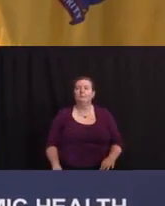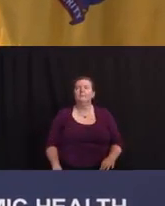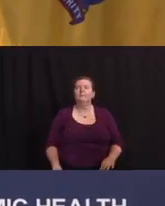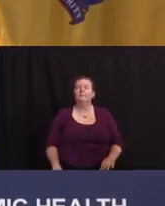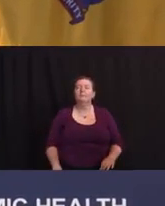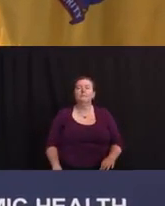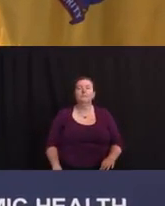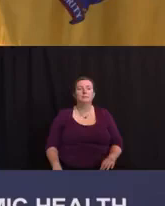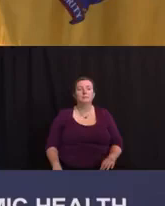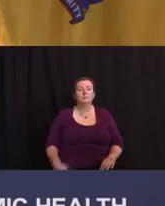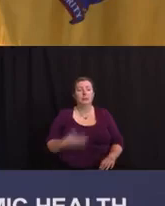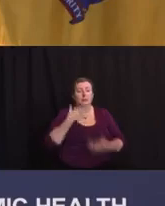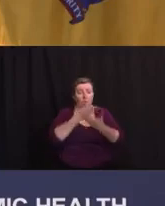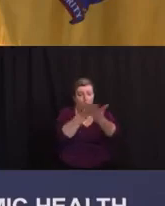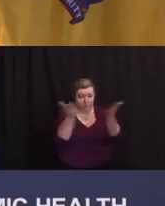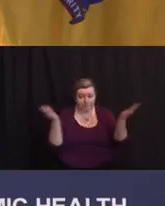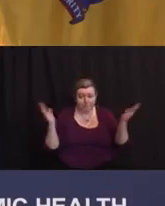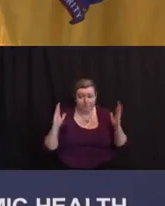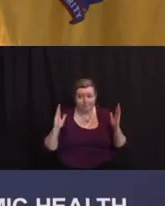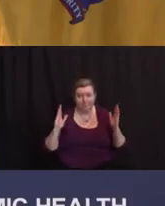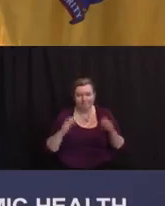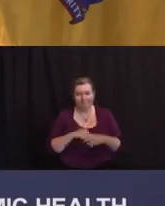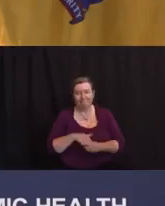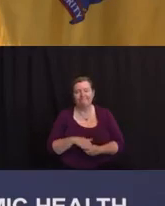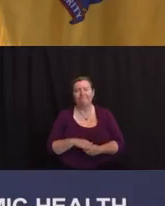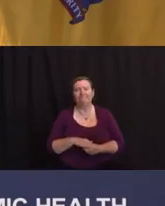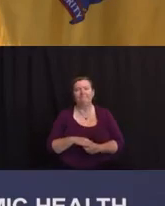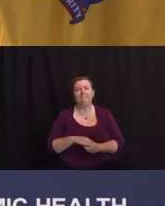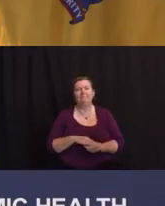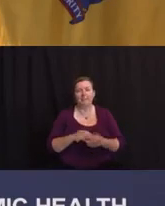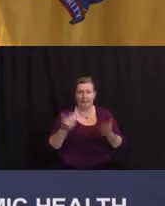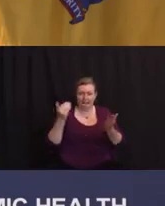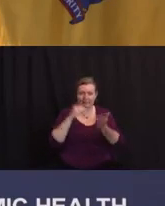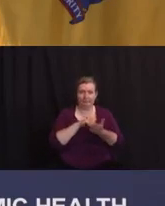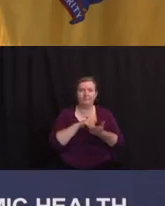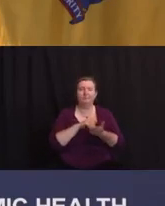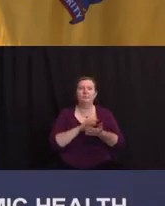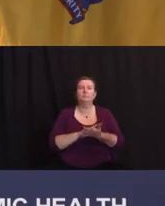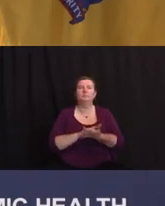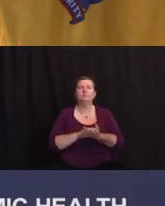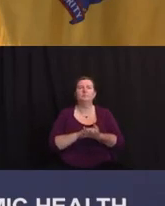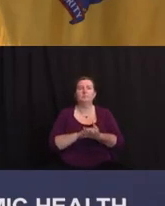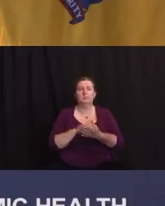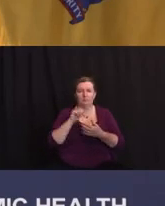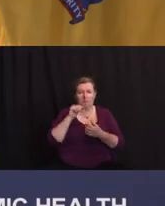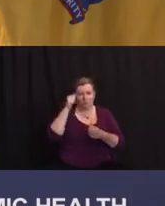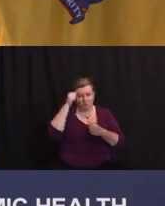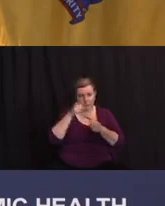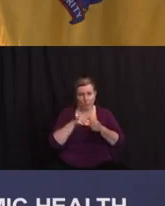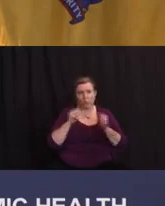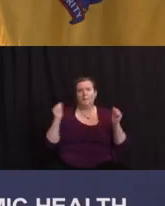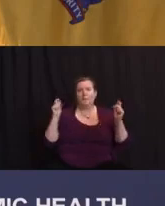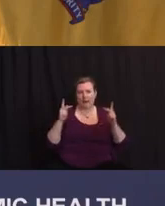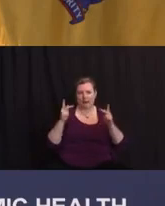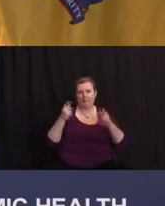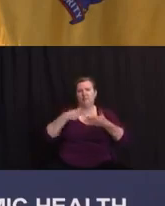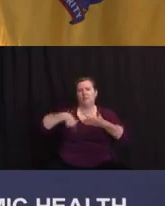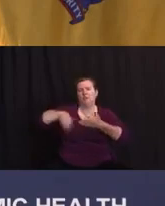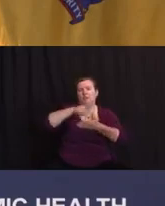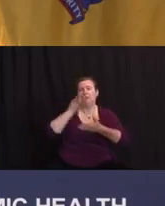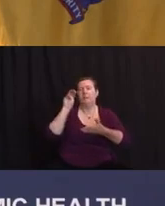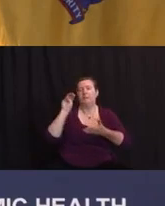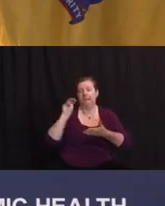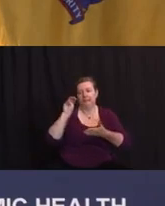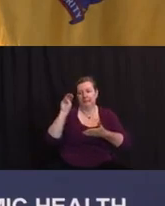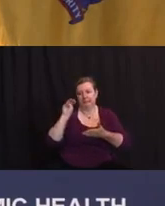Thank you all. Again, just on the cadence front, we will be, as we had suggested a couple of weeks ago,